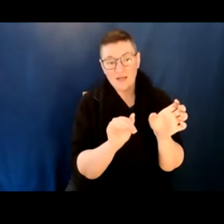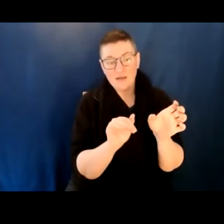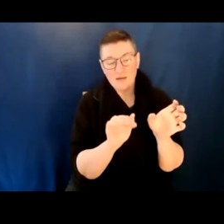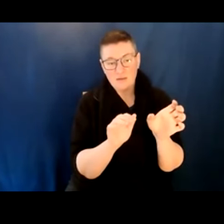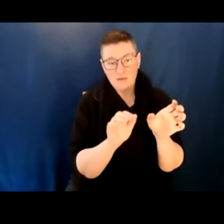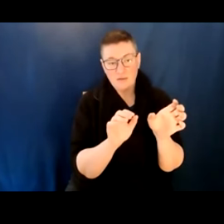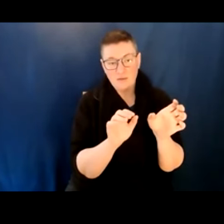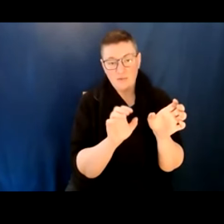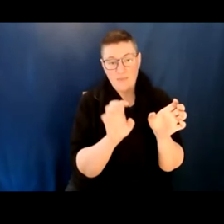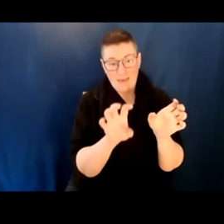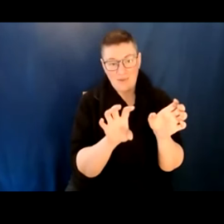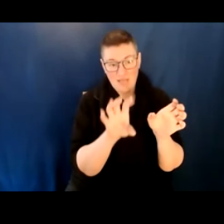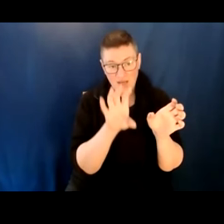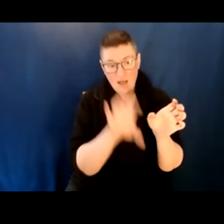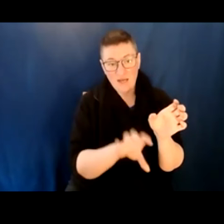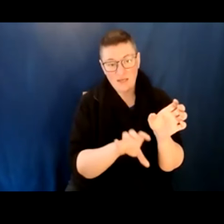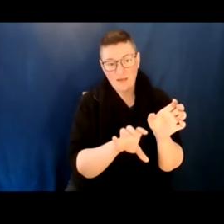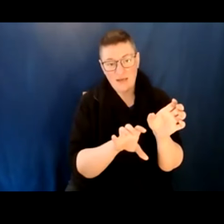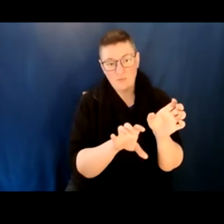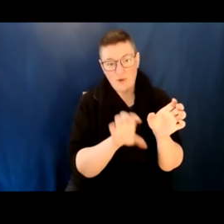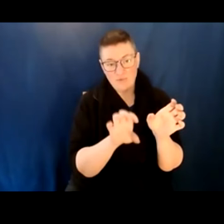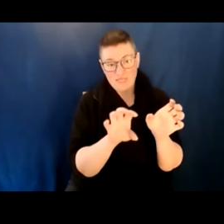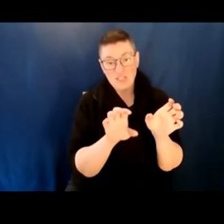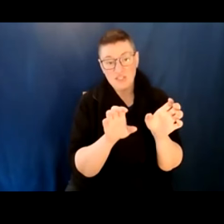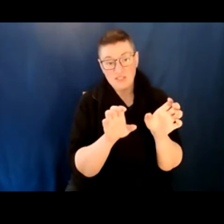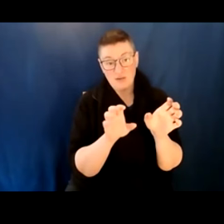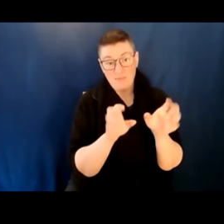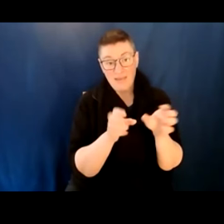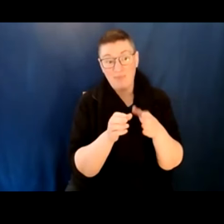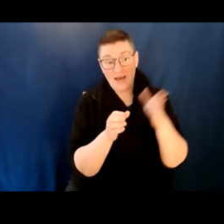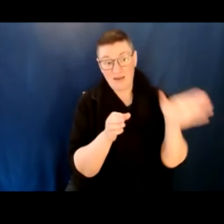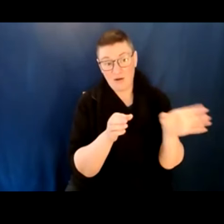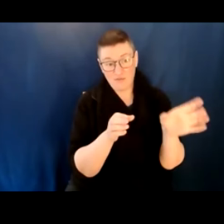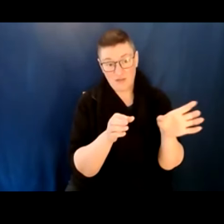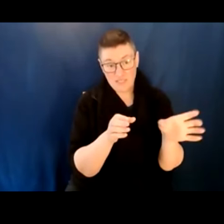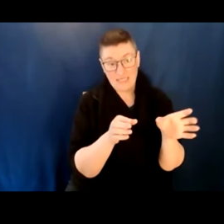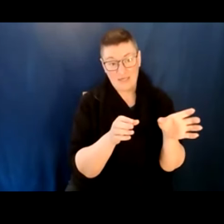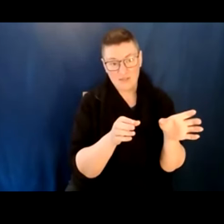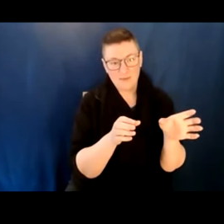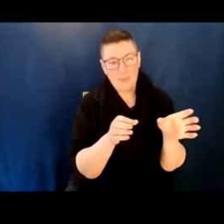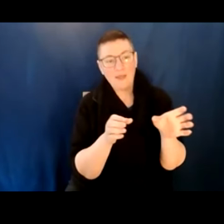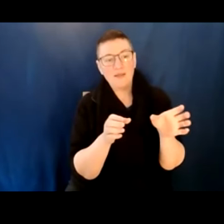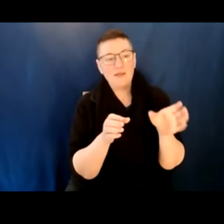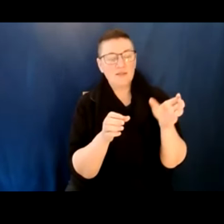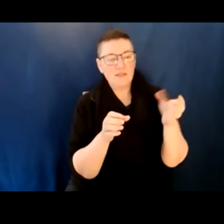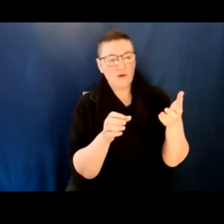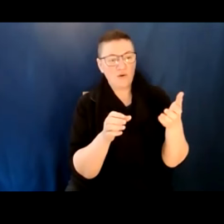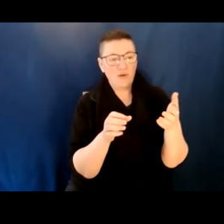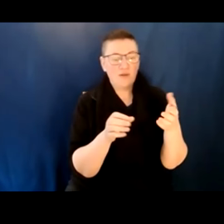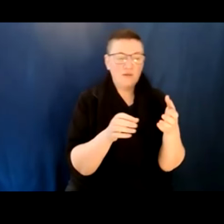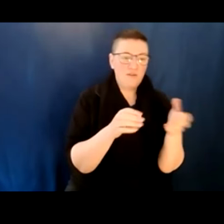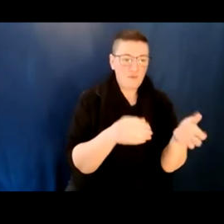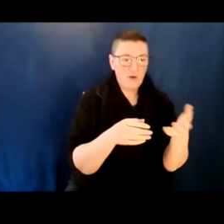iconic mapping, the iconic representations that are made by all of the articulators.